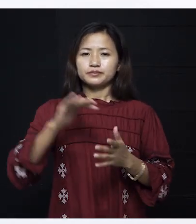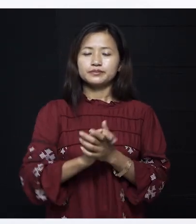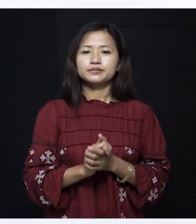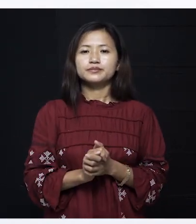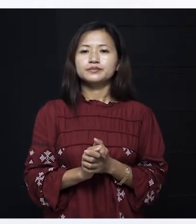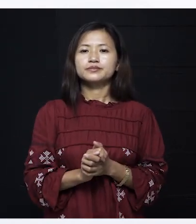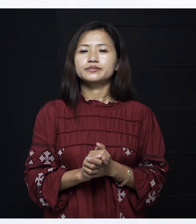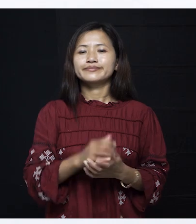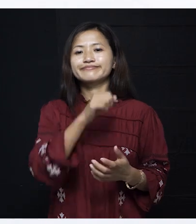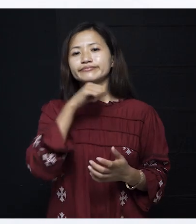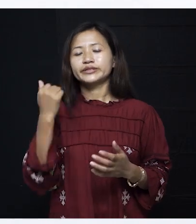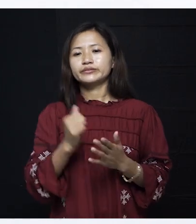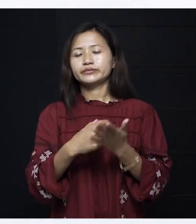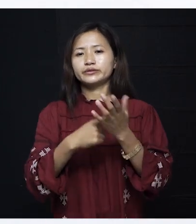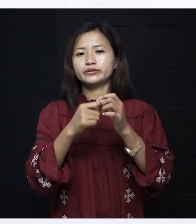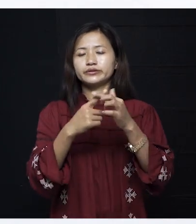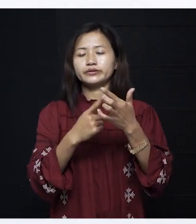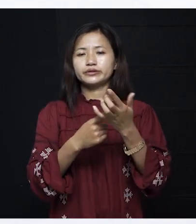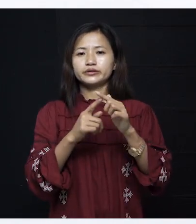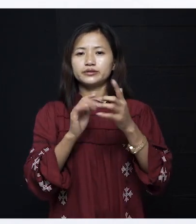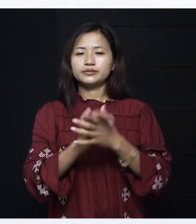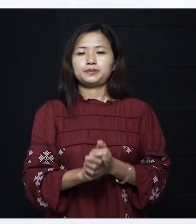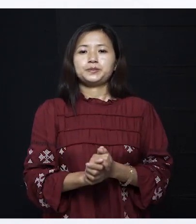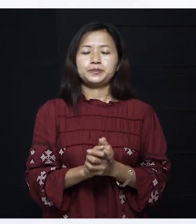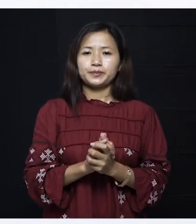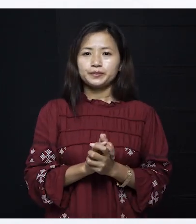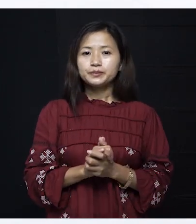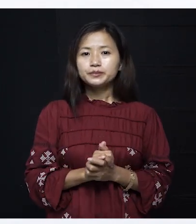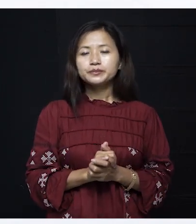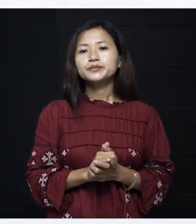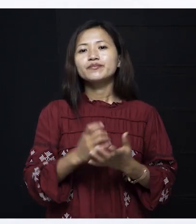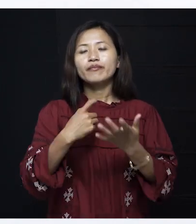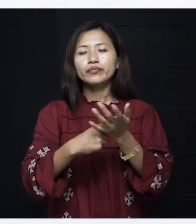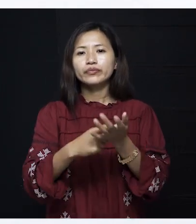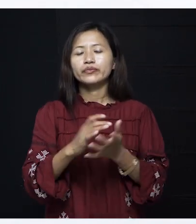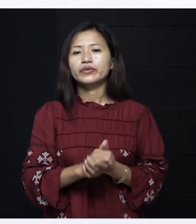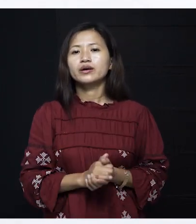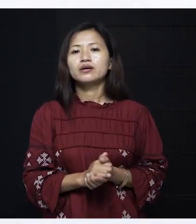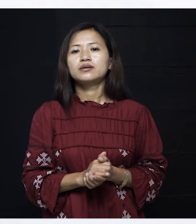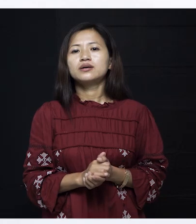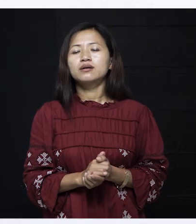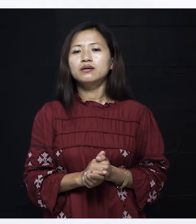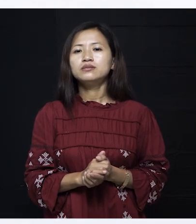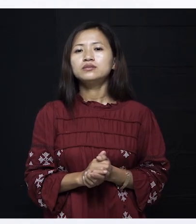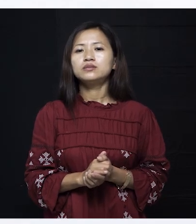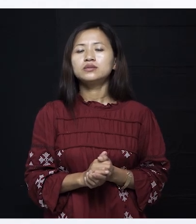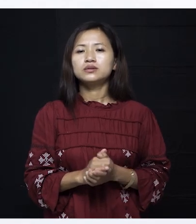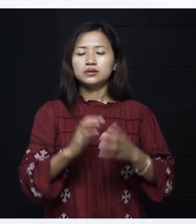the death rate, okay? Death rate, or in other words, we call it as